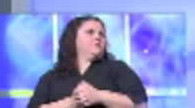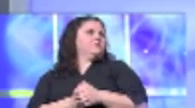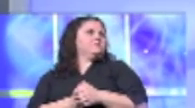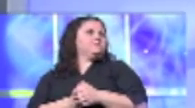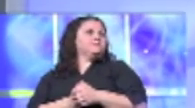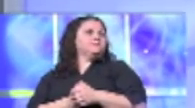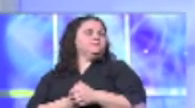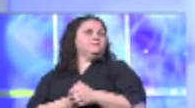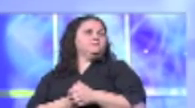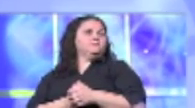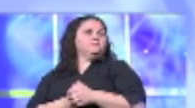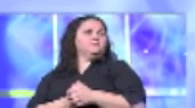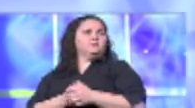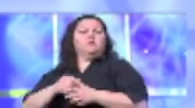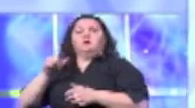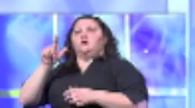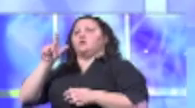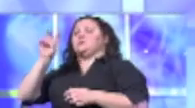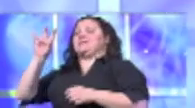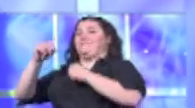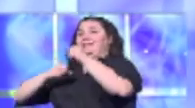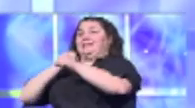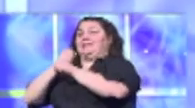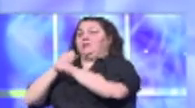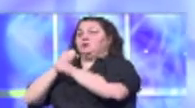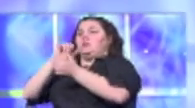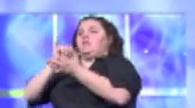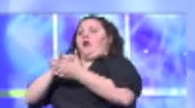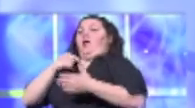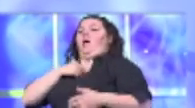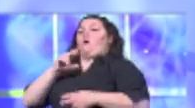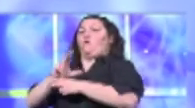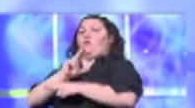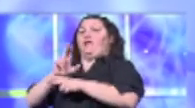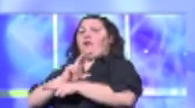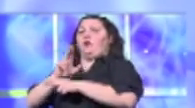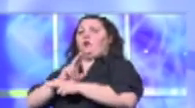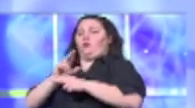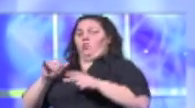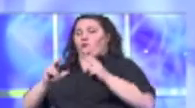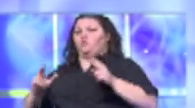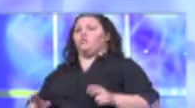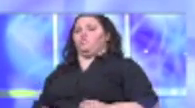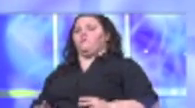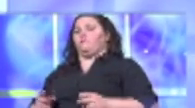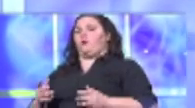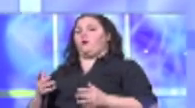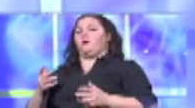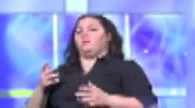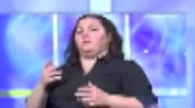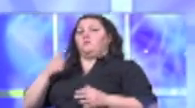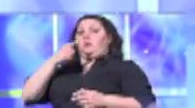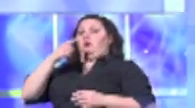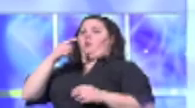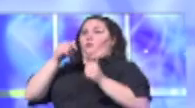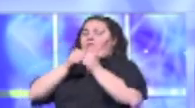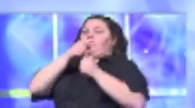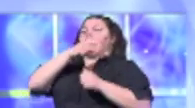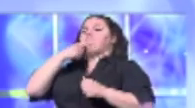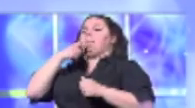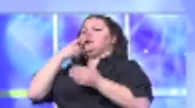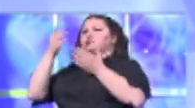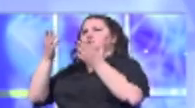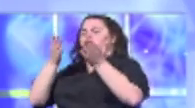And in the nearly 27 years that I've been wearing, proud to be wearing, the uniform of the U.S. Public Health Service Commissioned Corps,